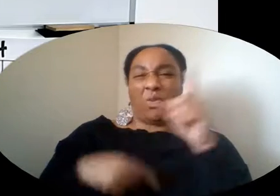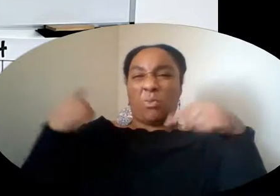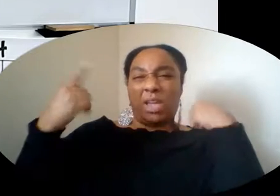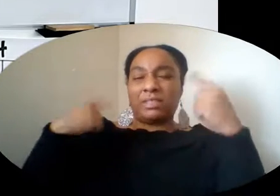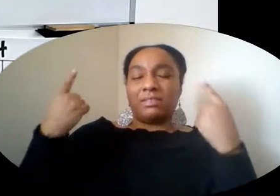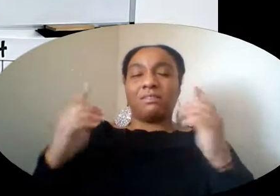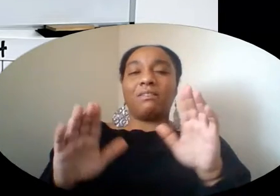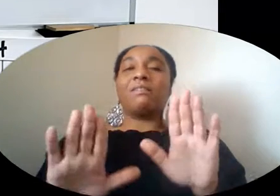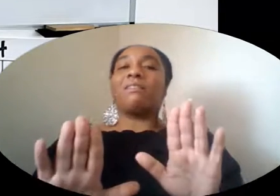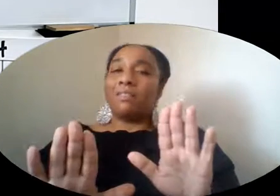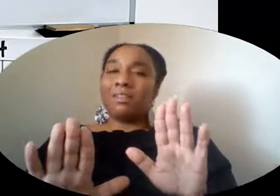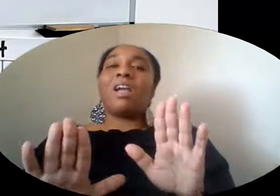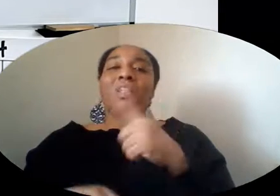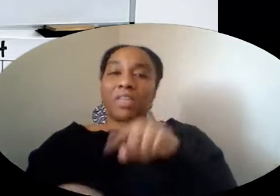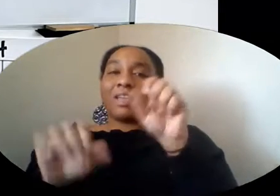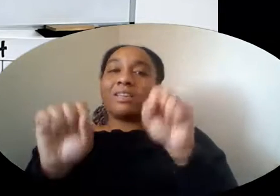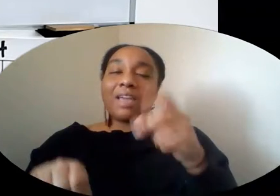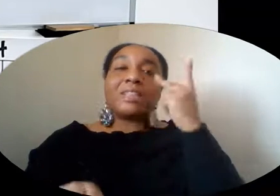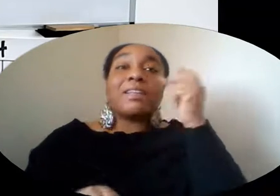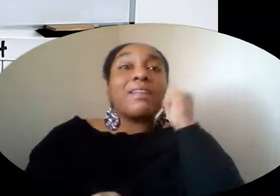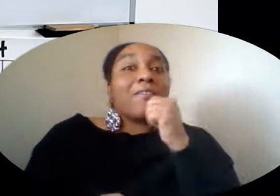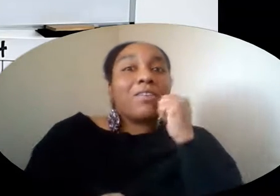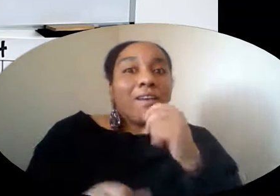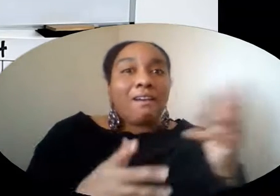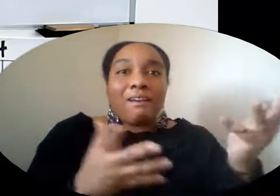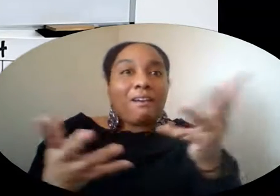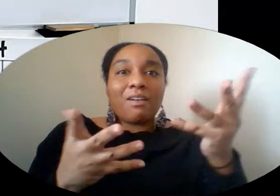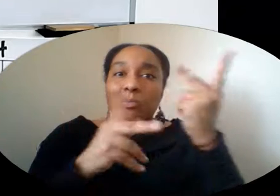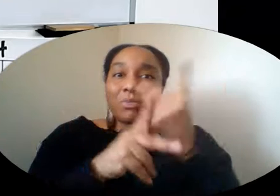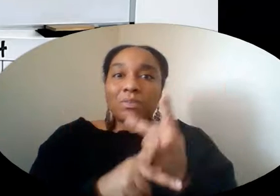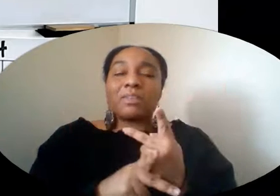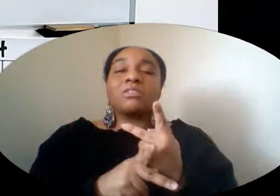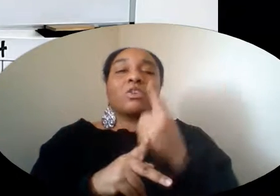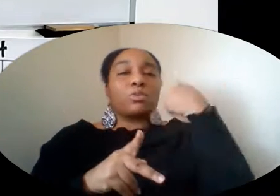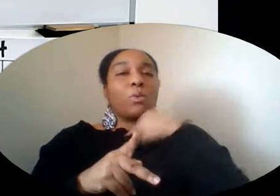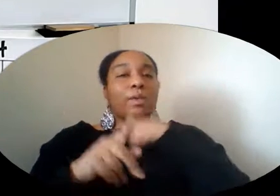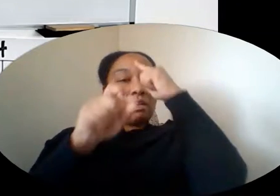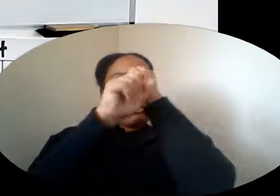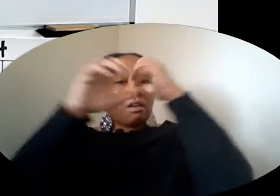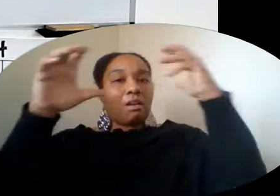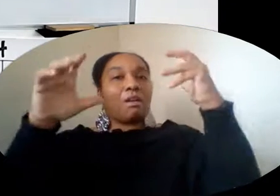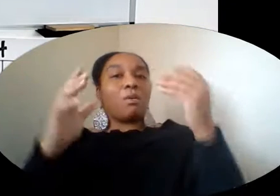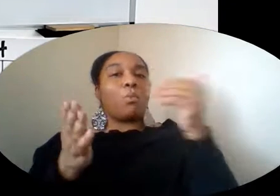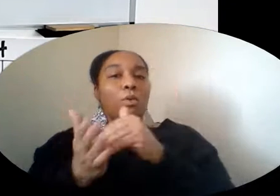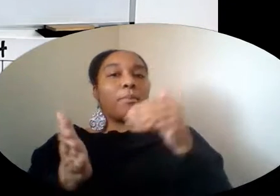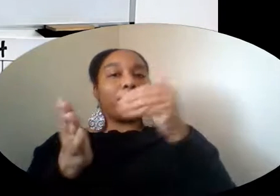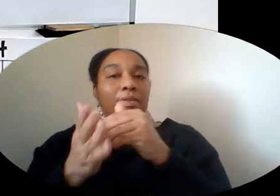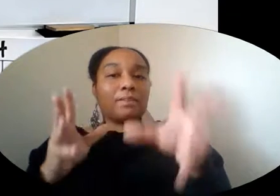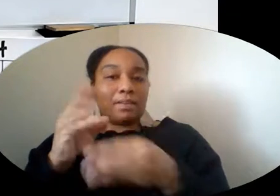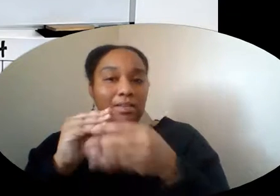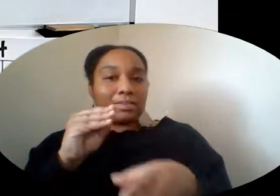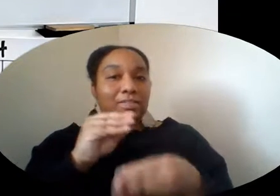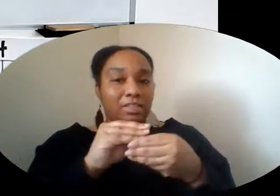because they see it everywhere in daily life. We just really kind of think about it as repeated addition when we're kindergartners, and then we move